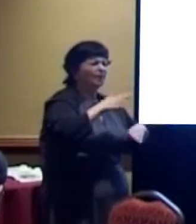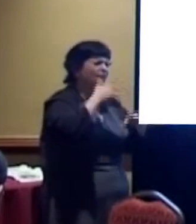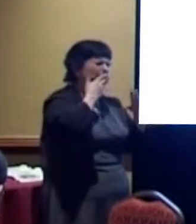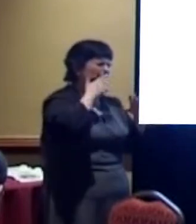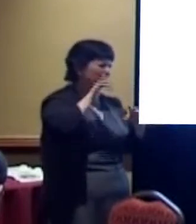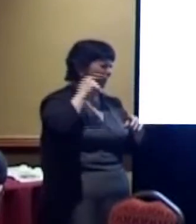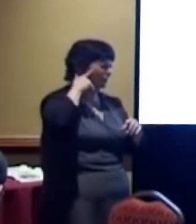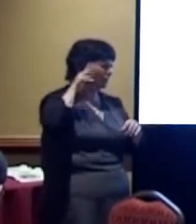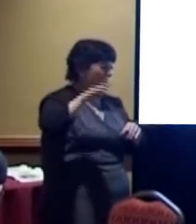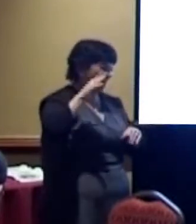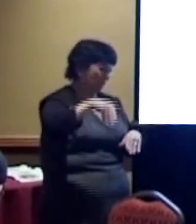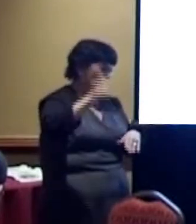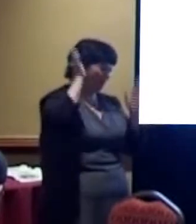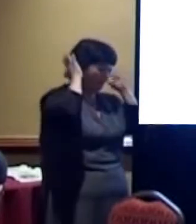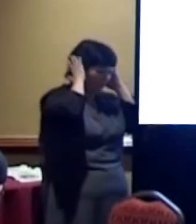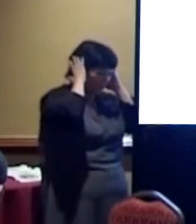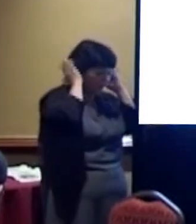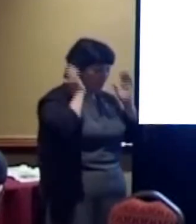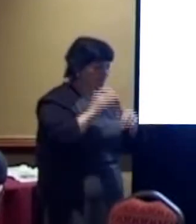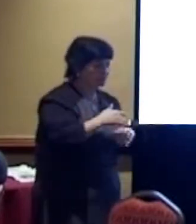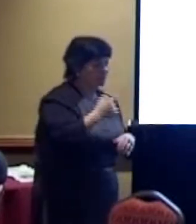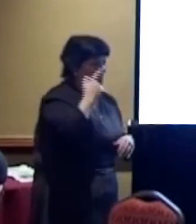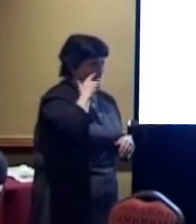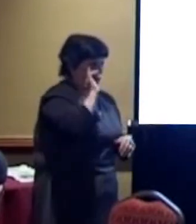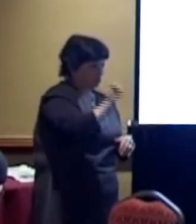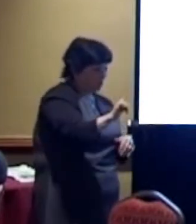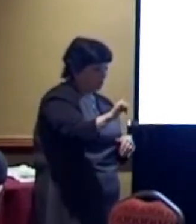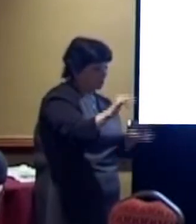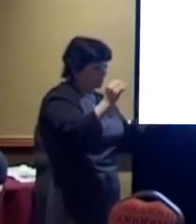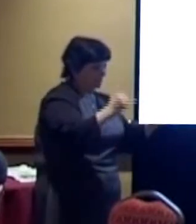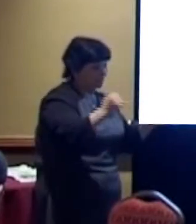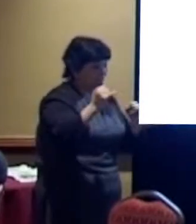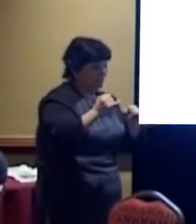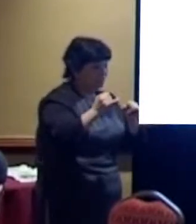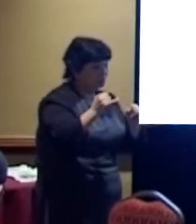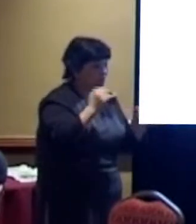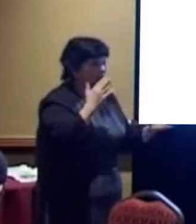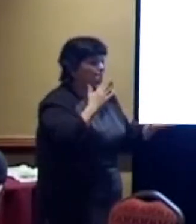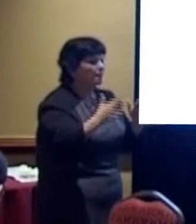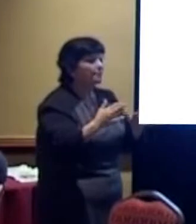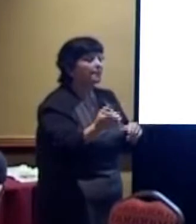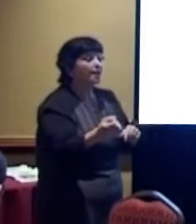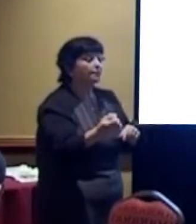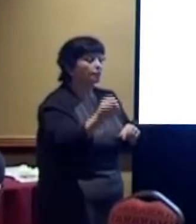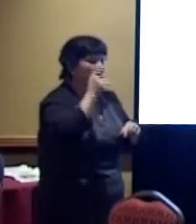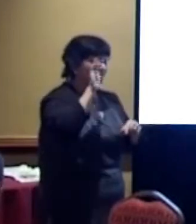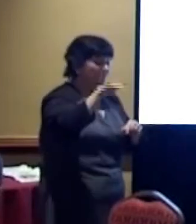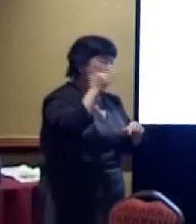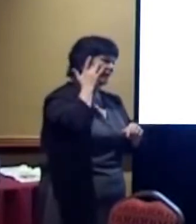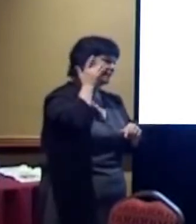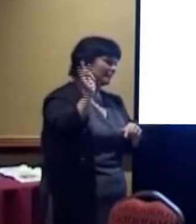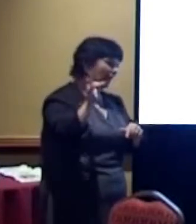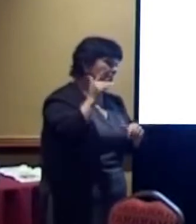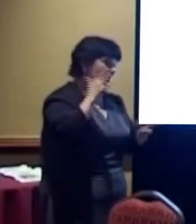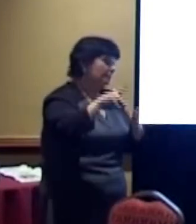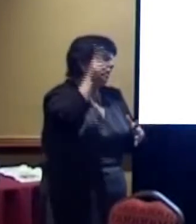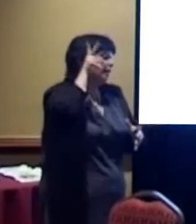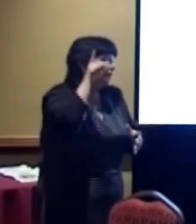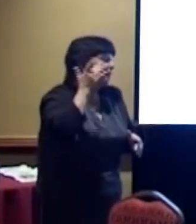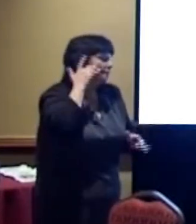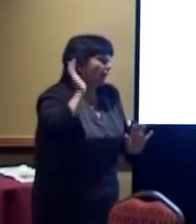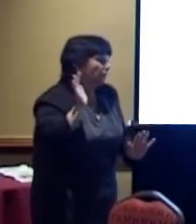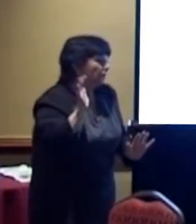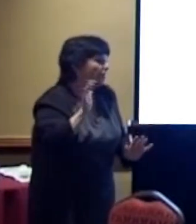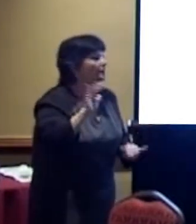they have to cover their ears. For those individuals, they may perceive the sound, they may hear the